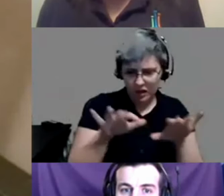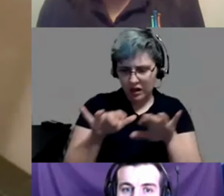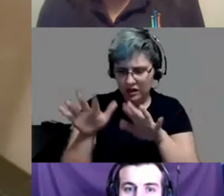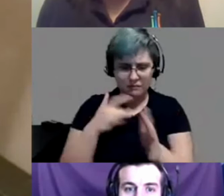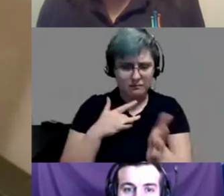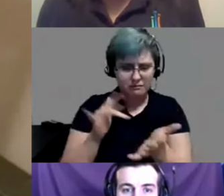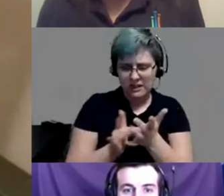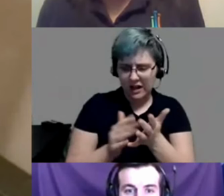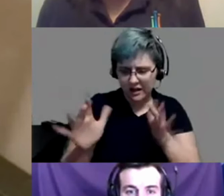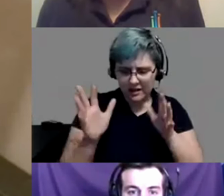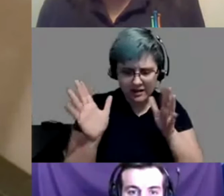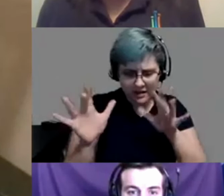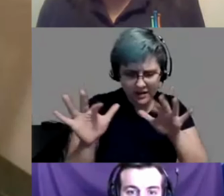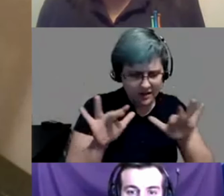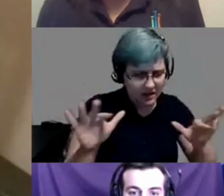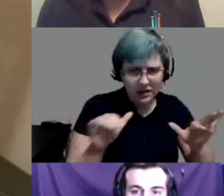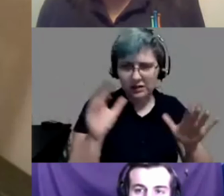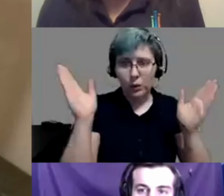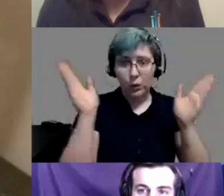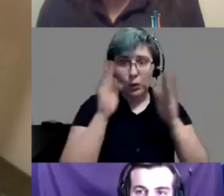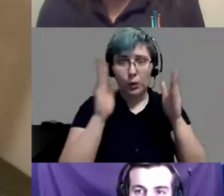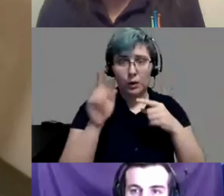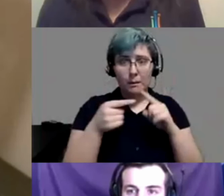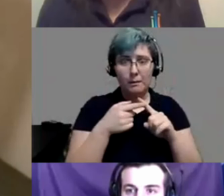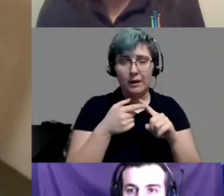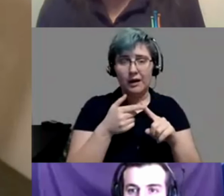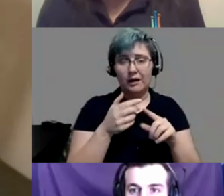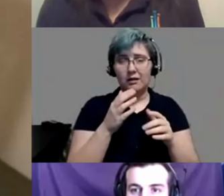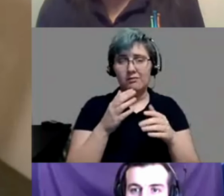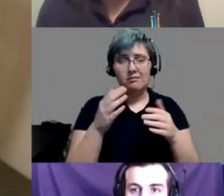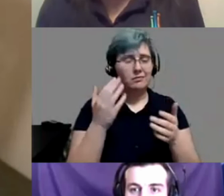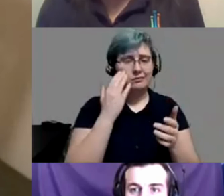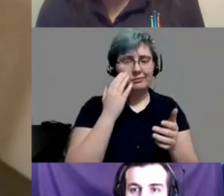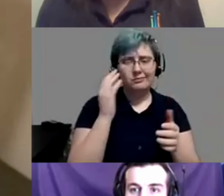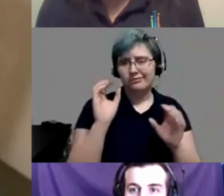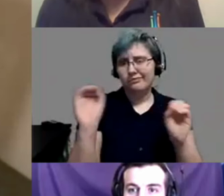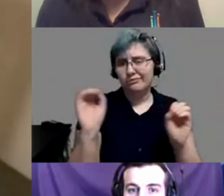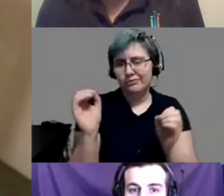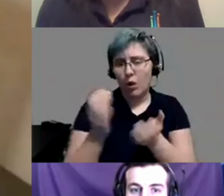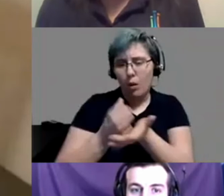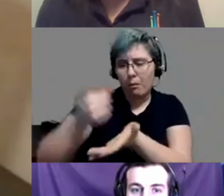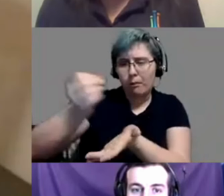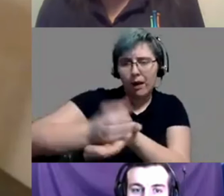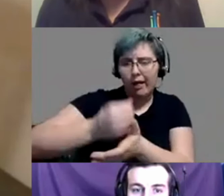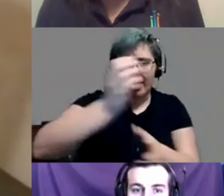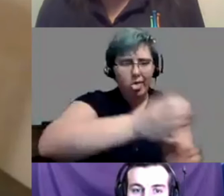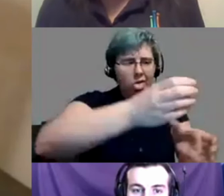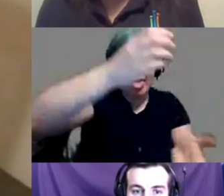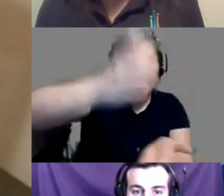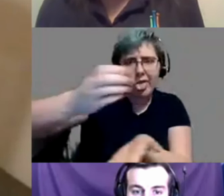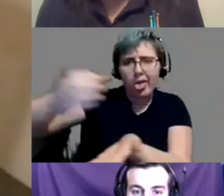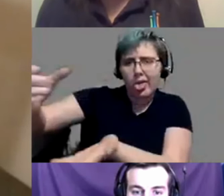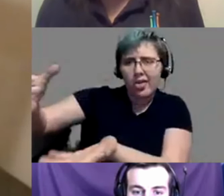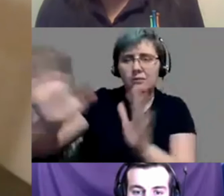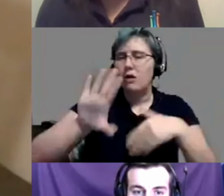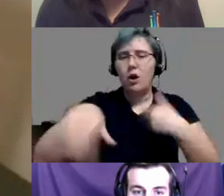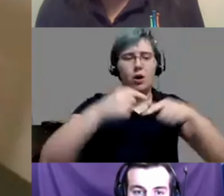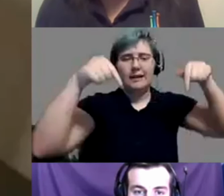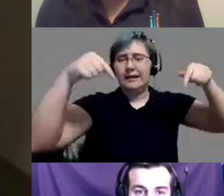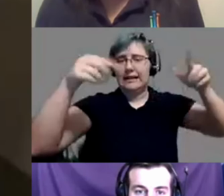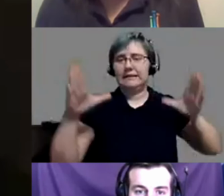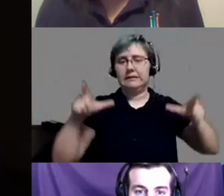about like a whole bunch of bottles, taking it. It's all in one. Right. I could see how